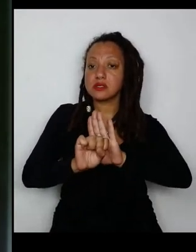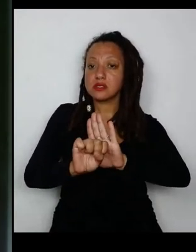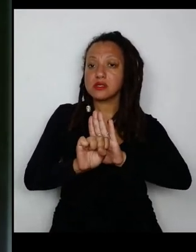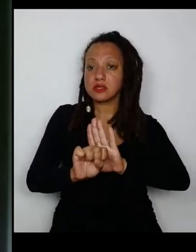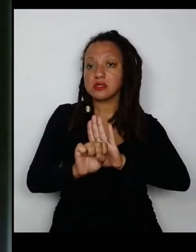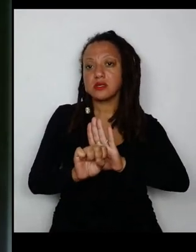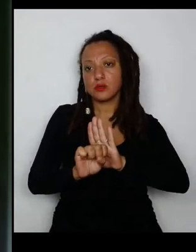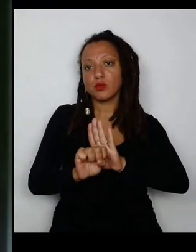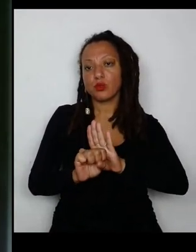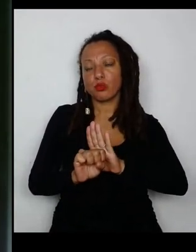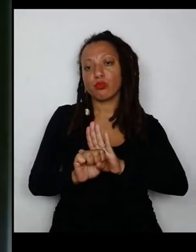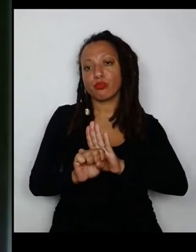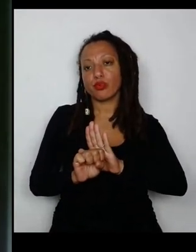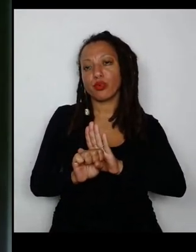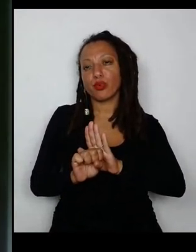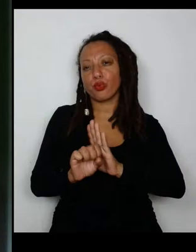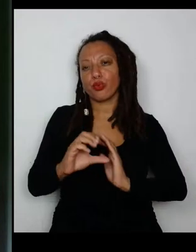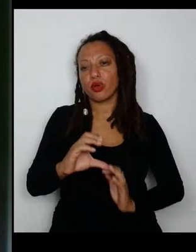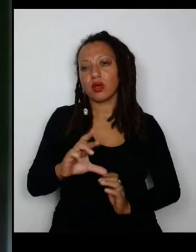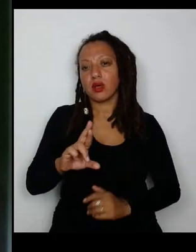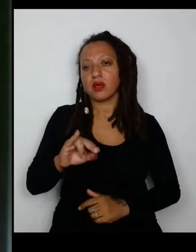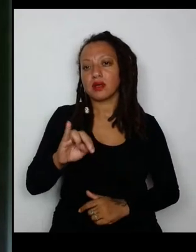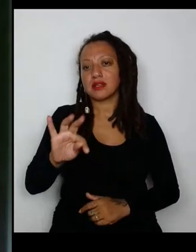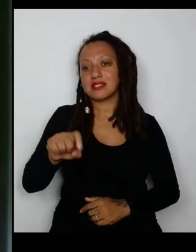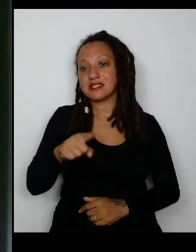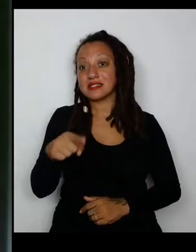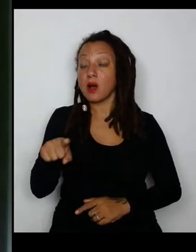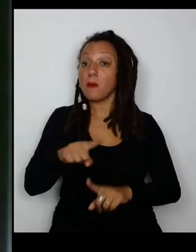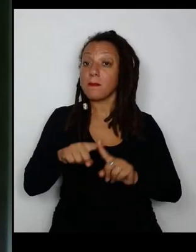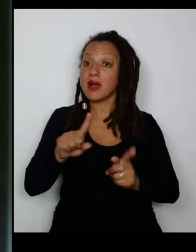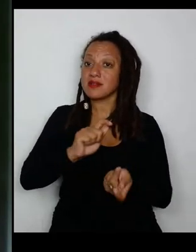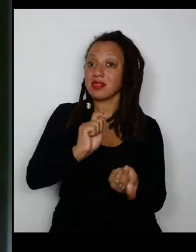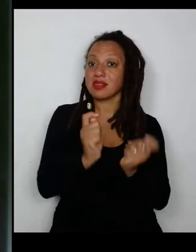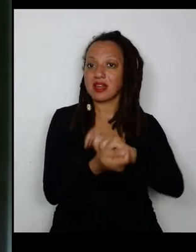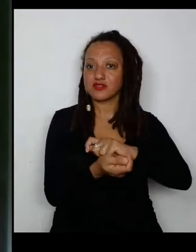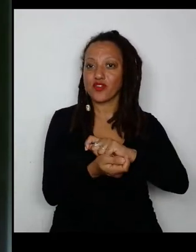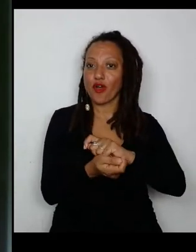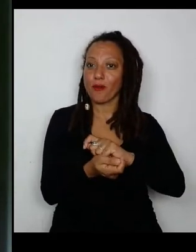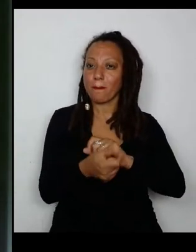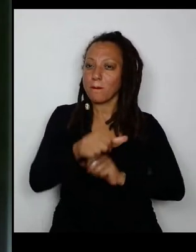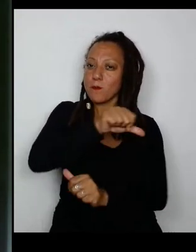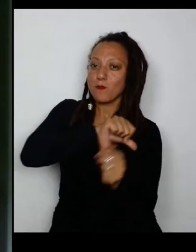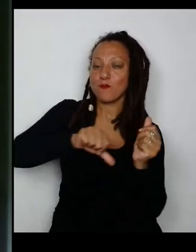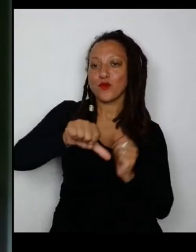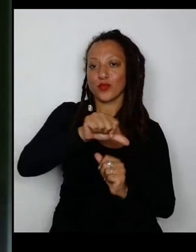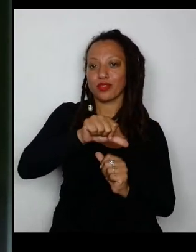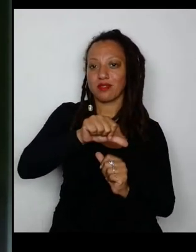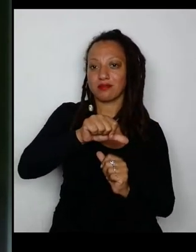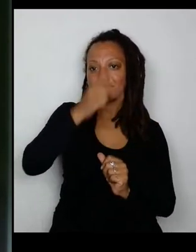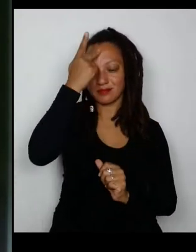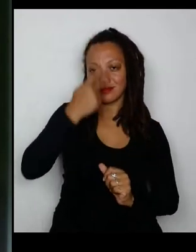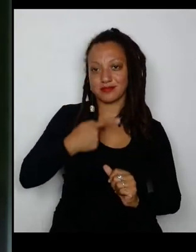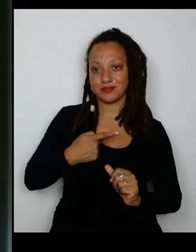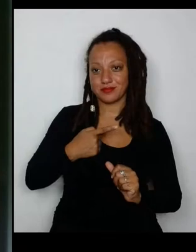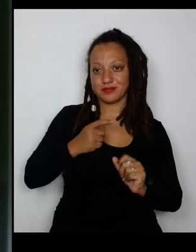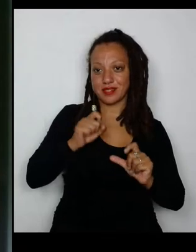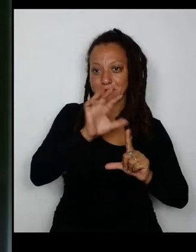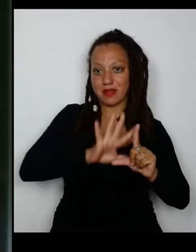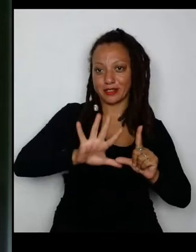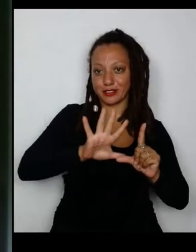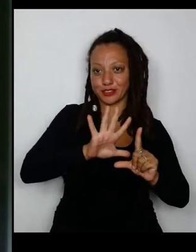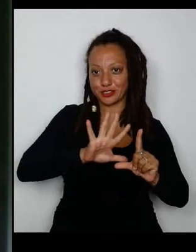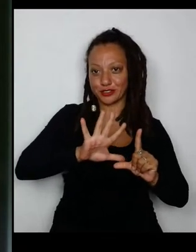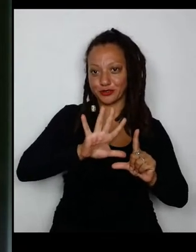it in in his own image and um as far as how